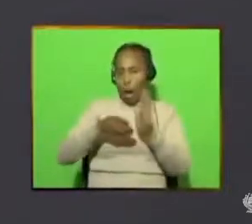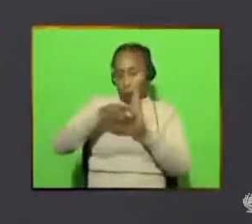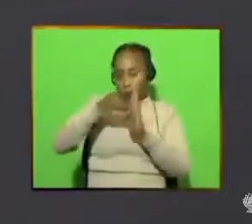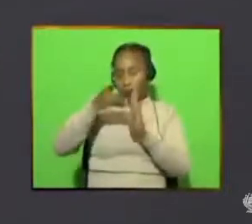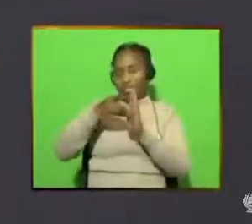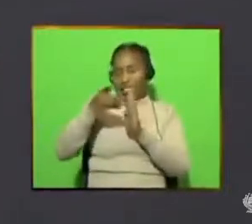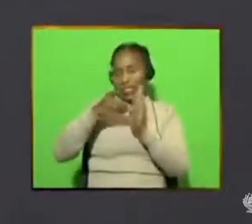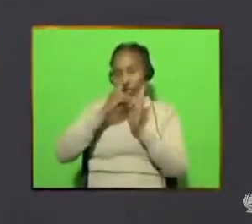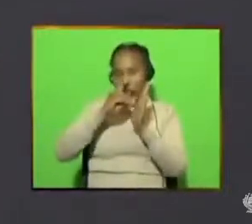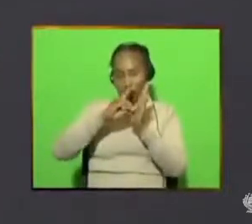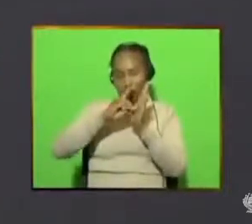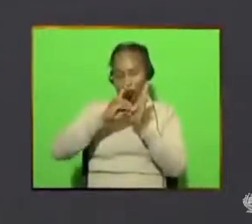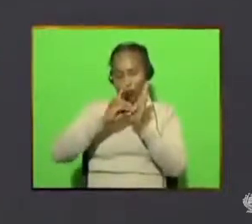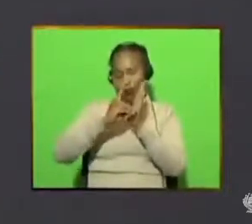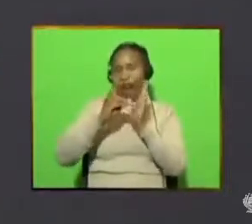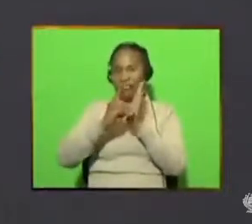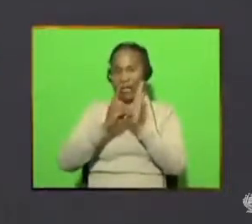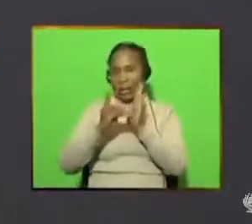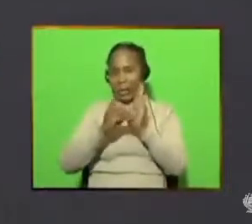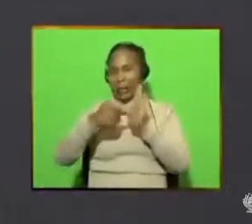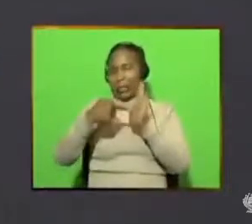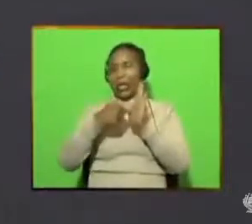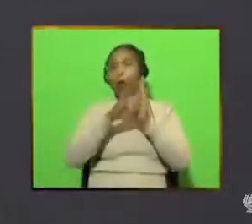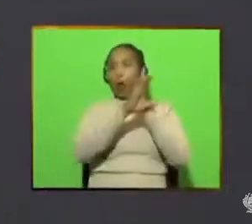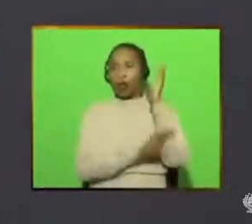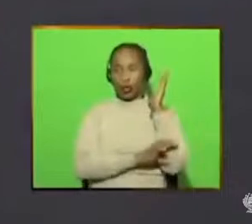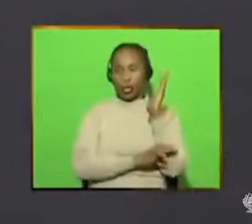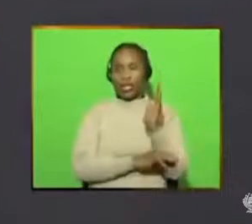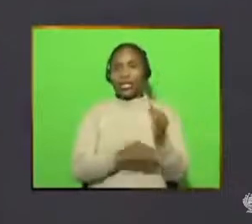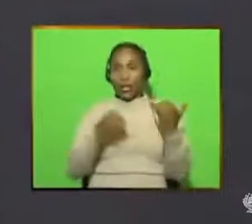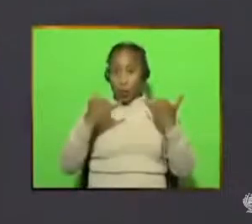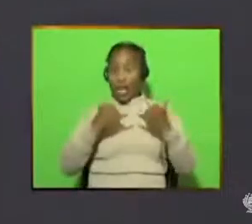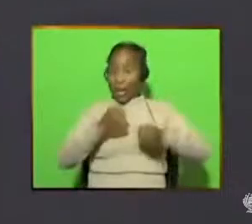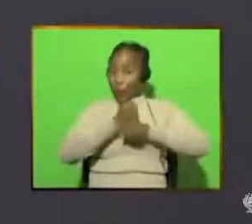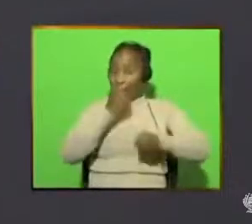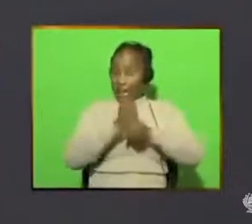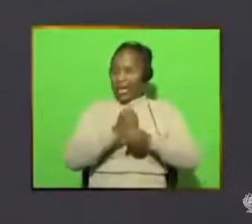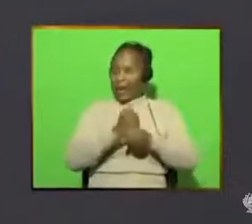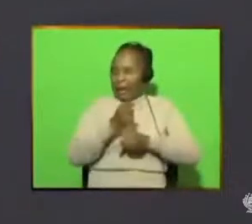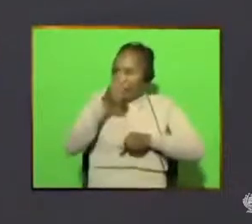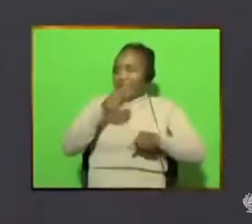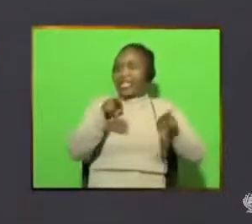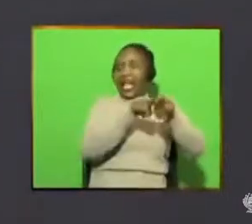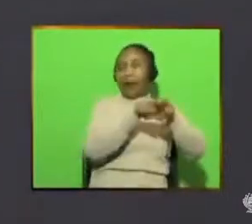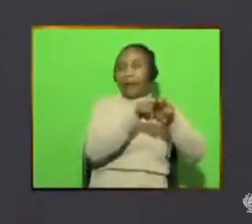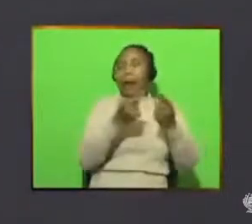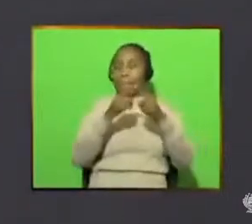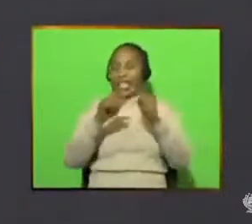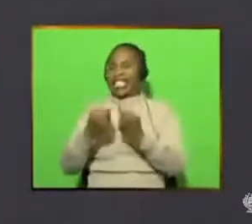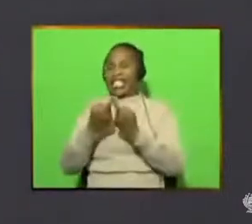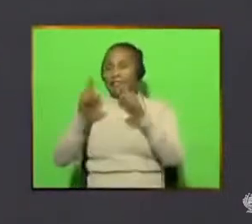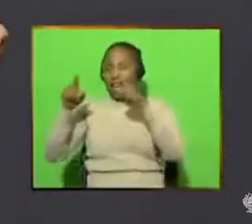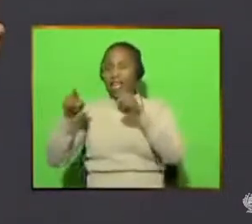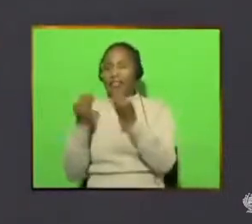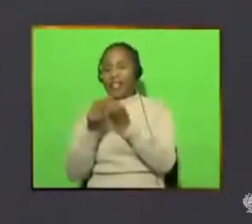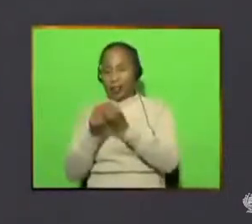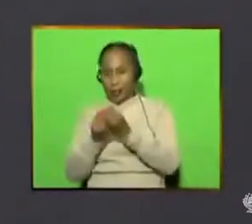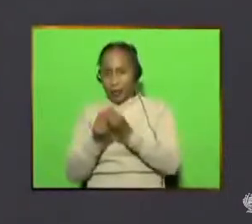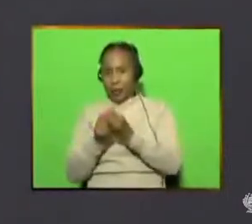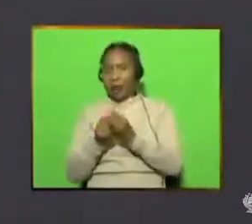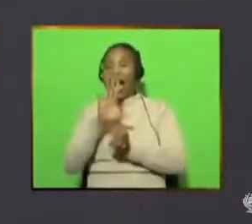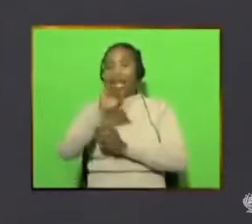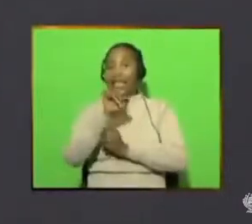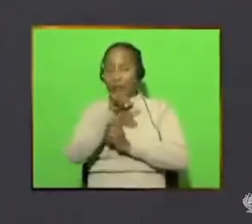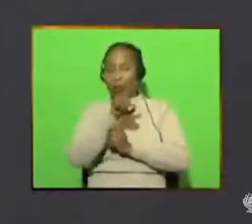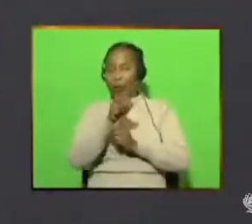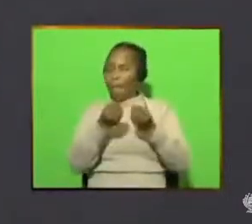consensus. Today, the task feels a bit similar, even though in a different age. It asks of you to maybe in many